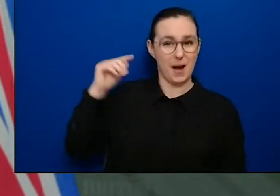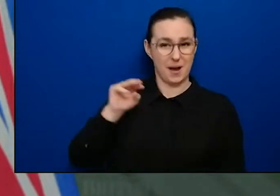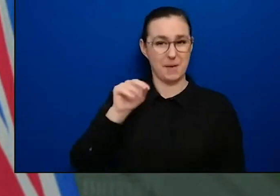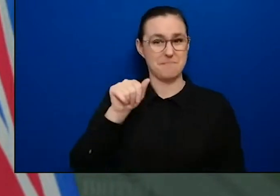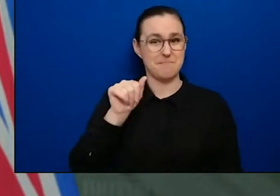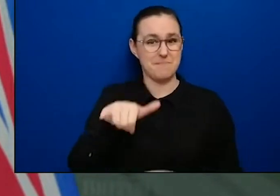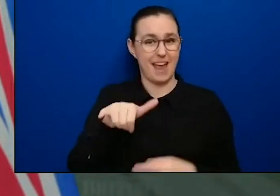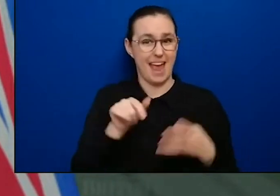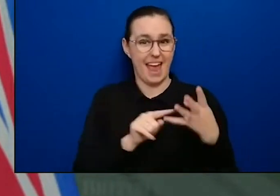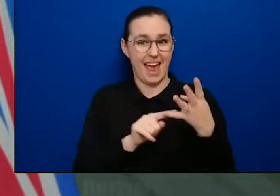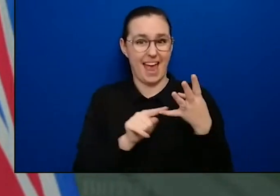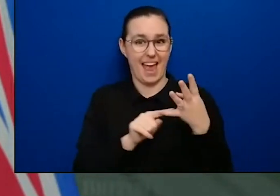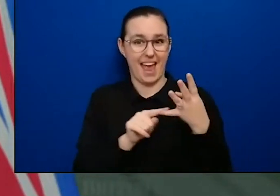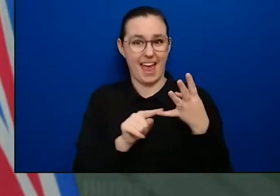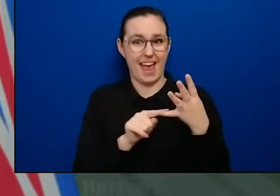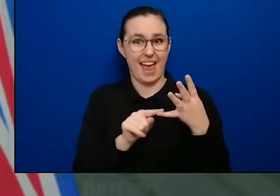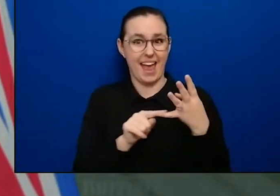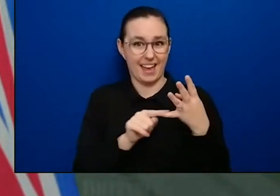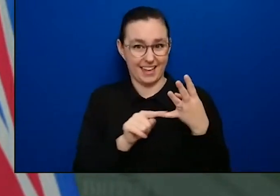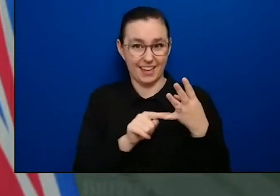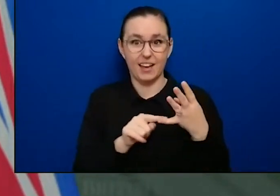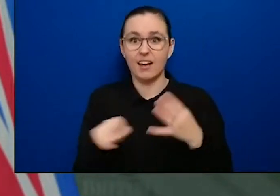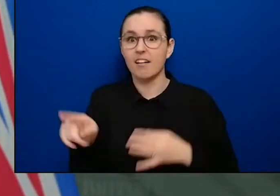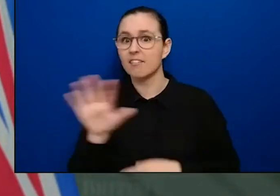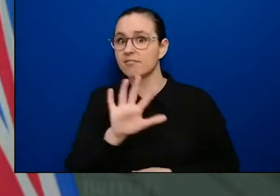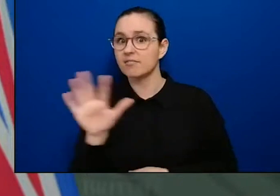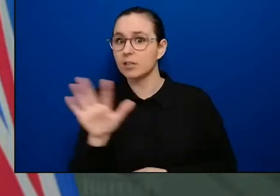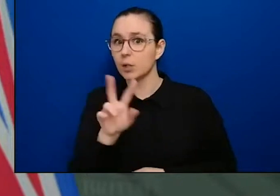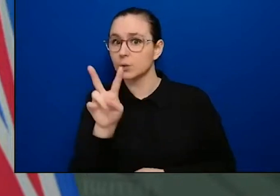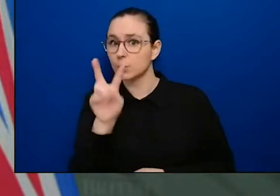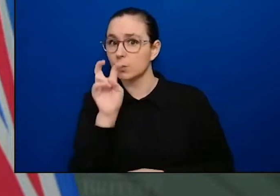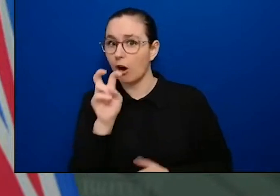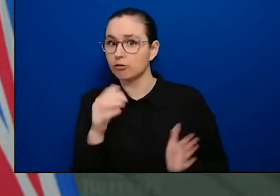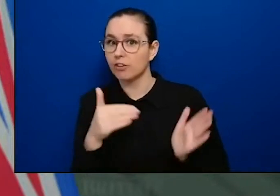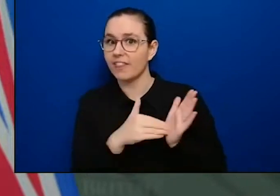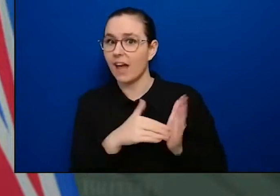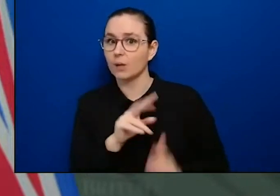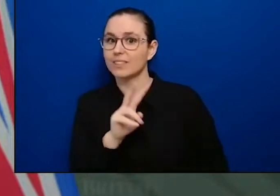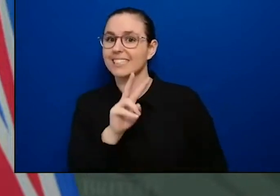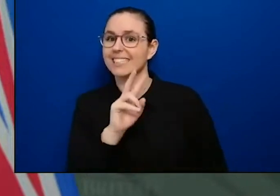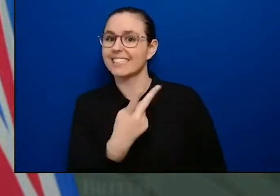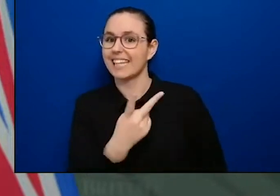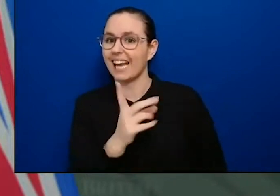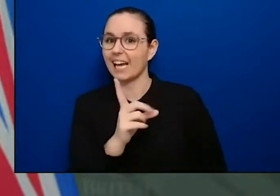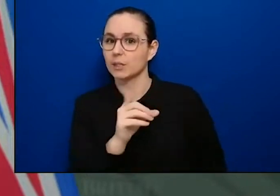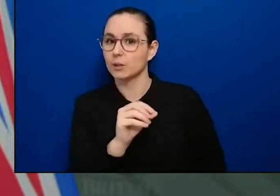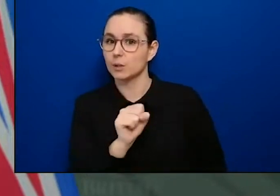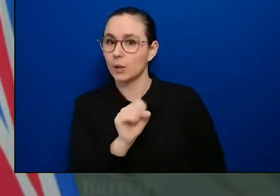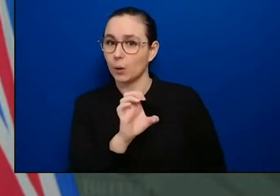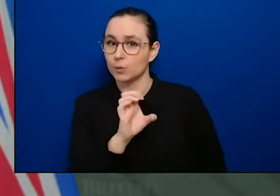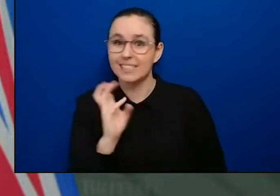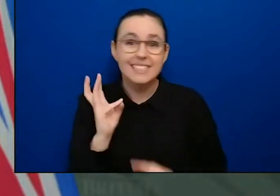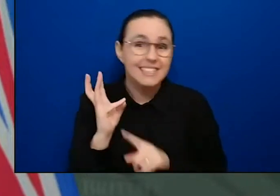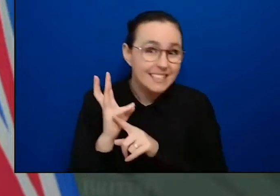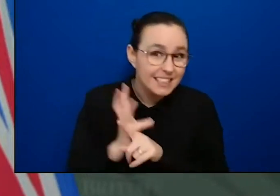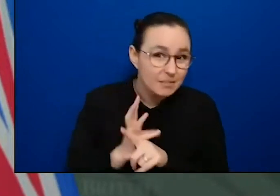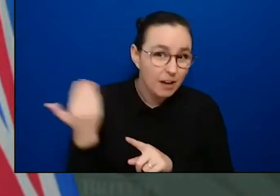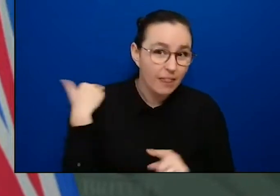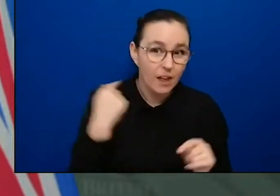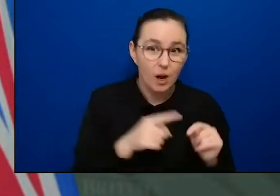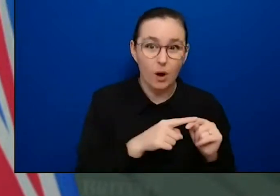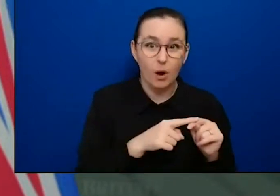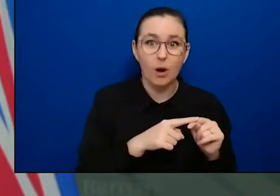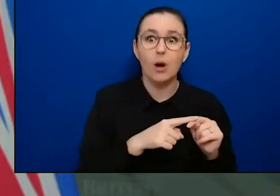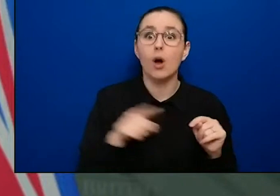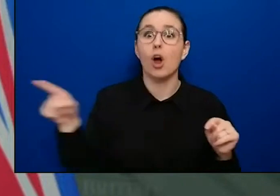saw approximately 200,000 second doses. So the work on third and booster doses is significant